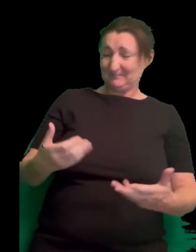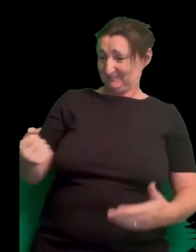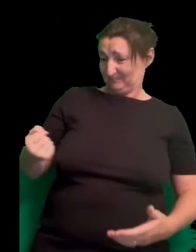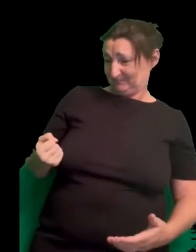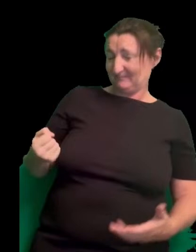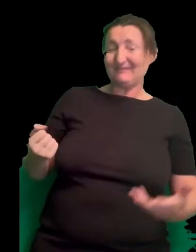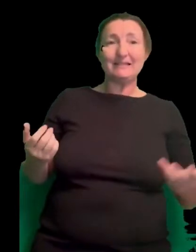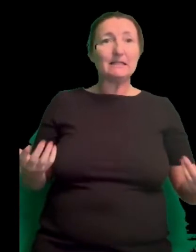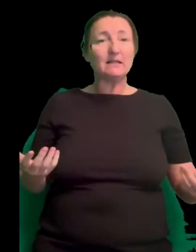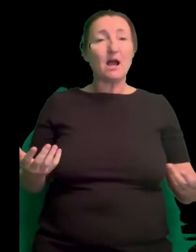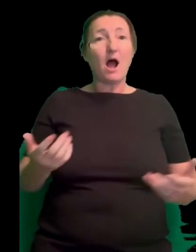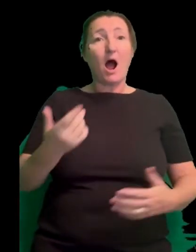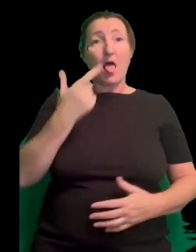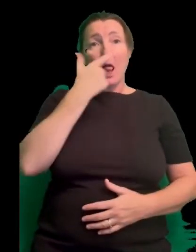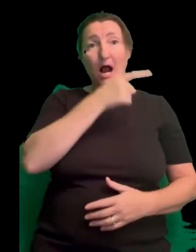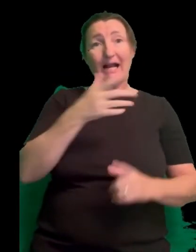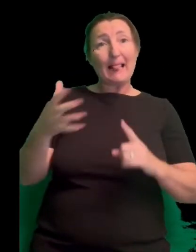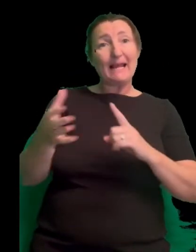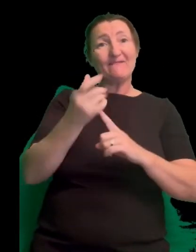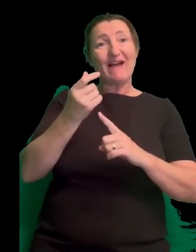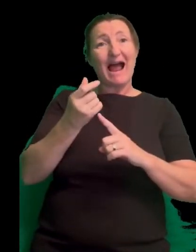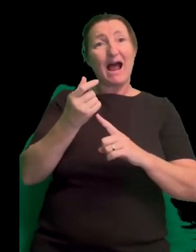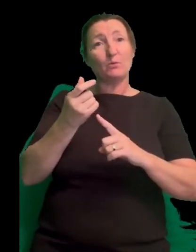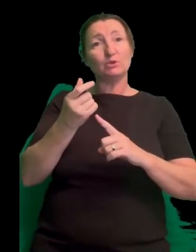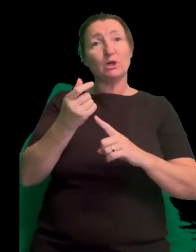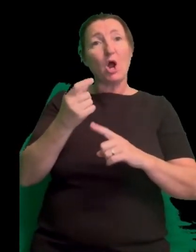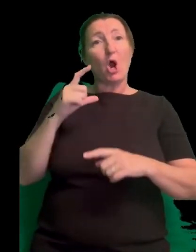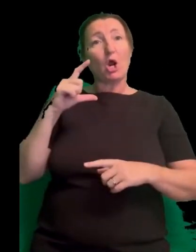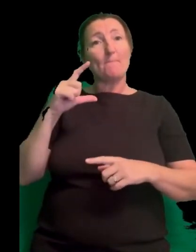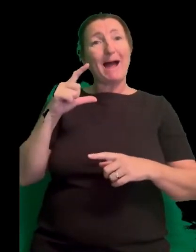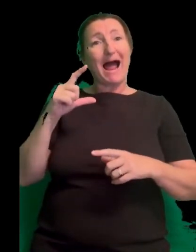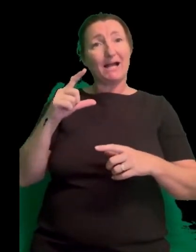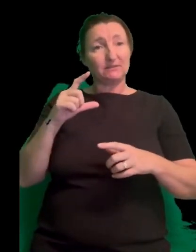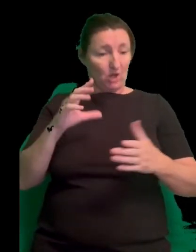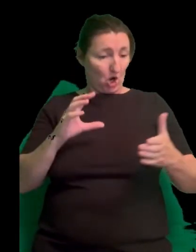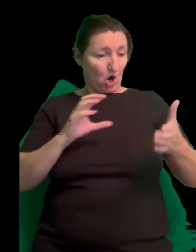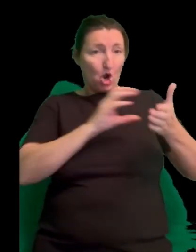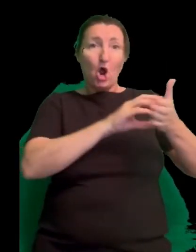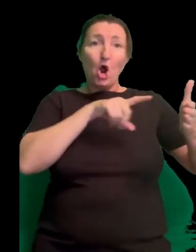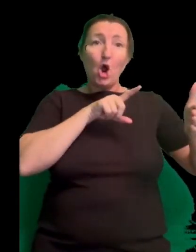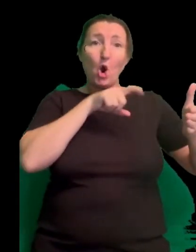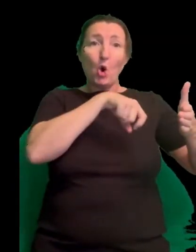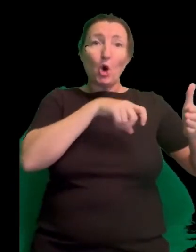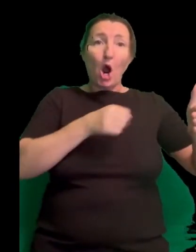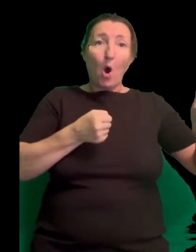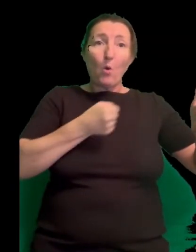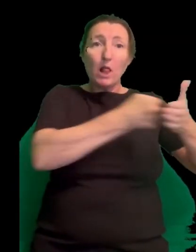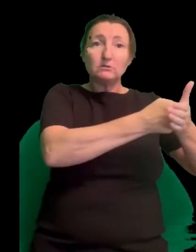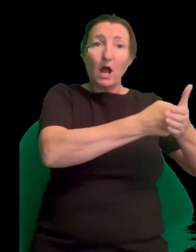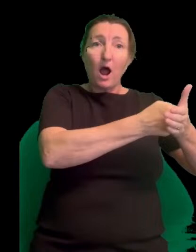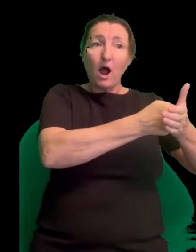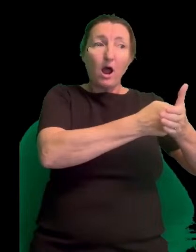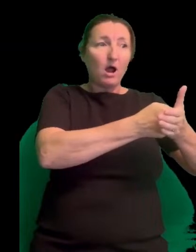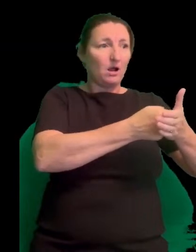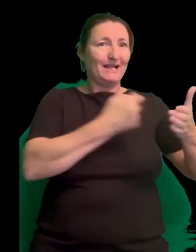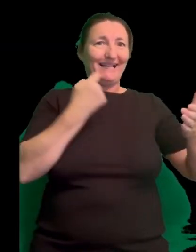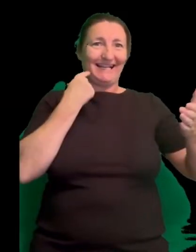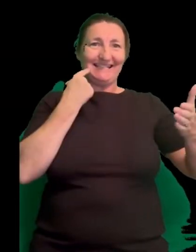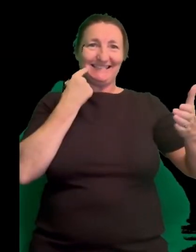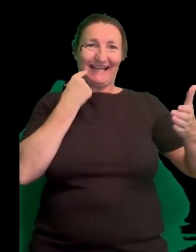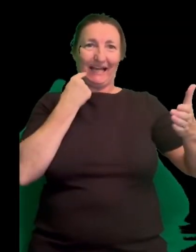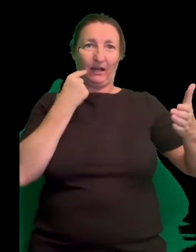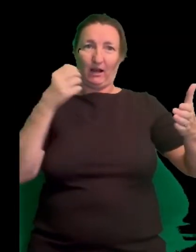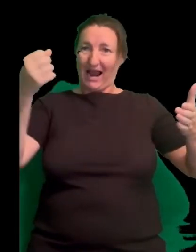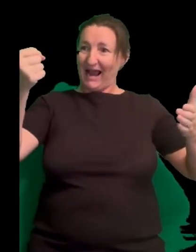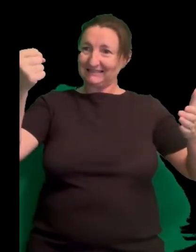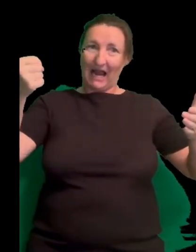But luckily, I have found that the command hook broom holder works perfectly for this purpose. Just stick it to your shower wall and you can put the